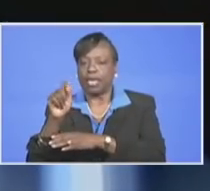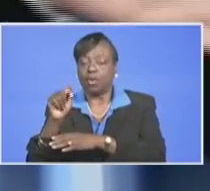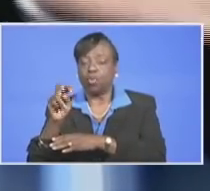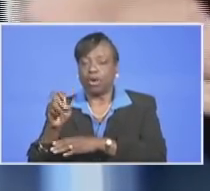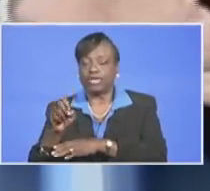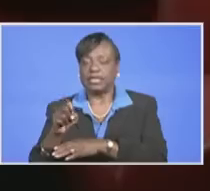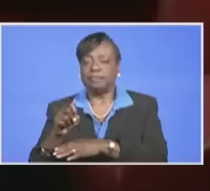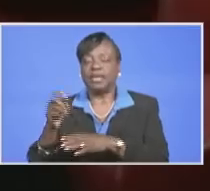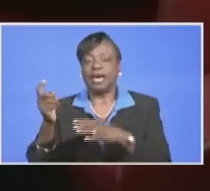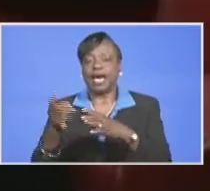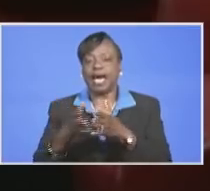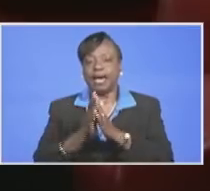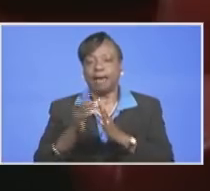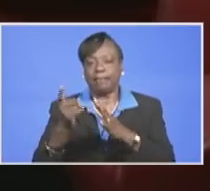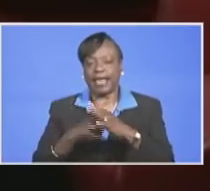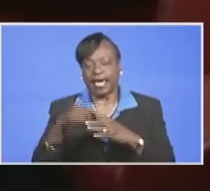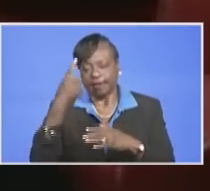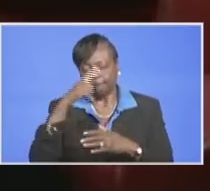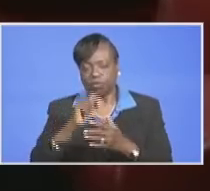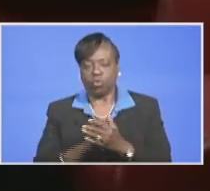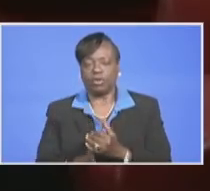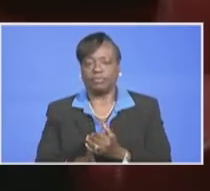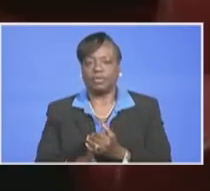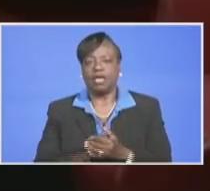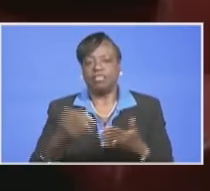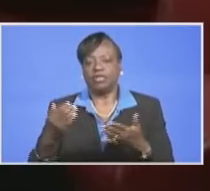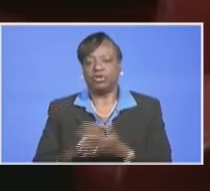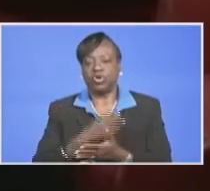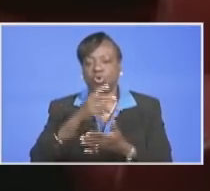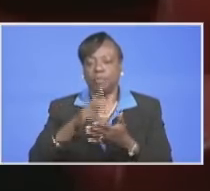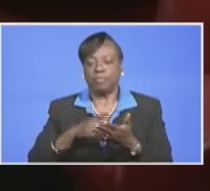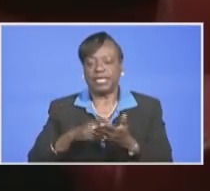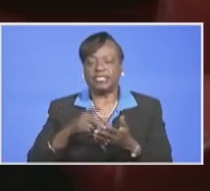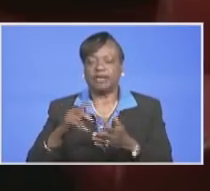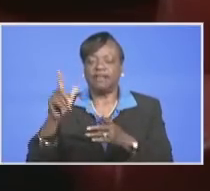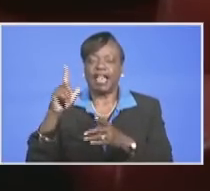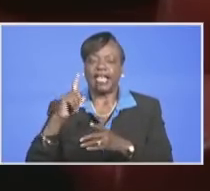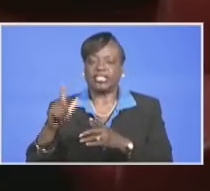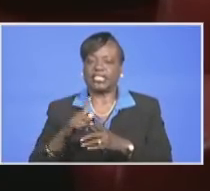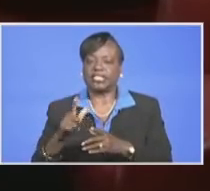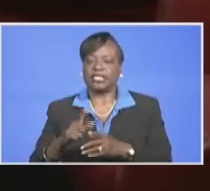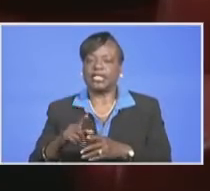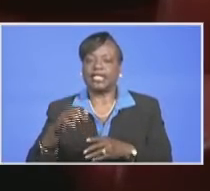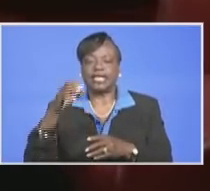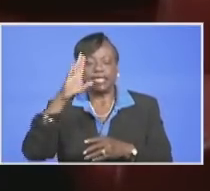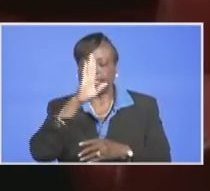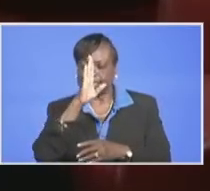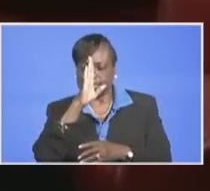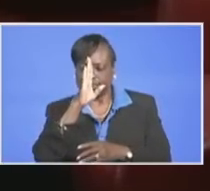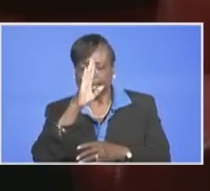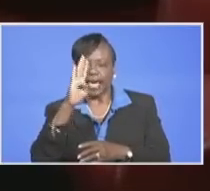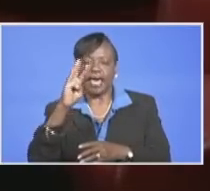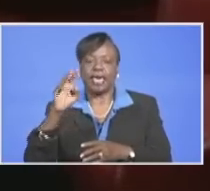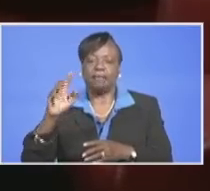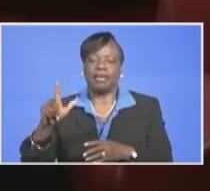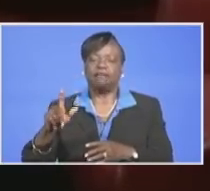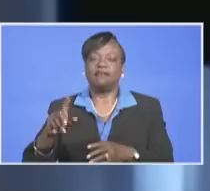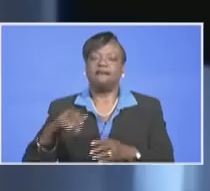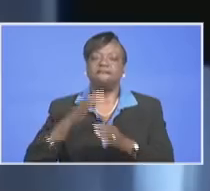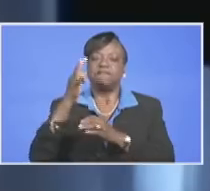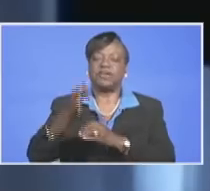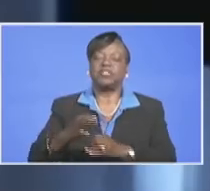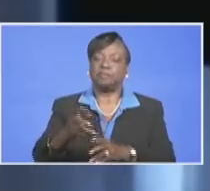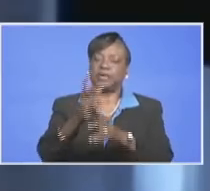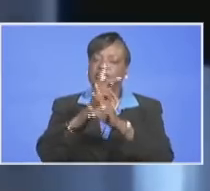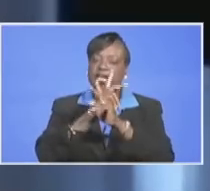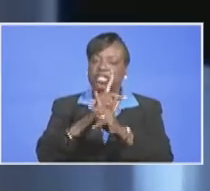Not any offense. The new piece of legislation, once dubbed as the Spy Bill, will also provide further protection for citizens.